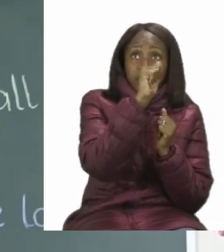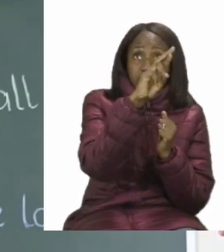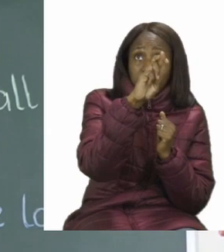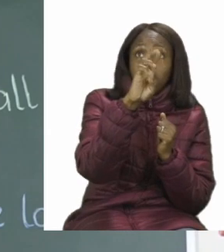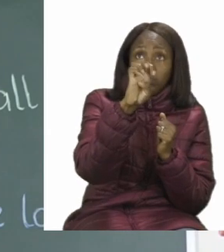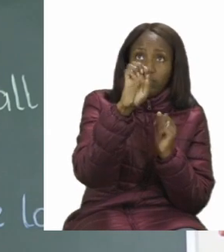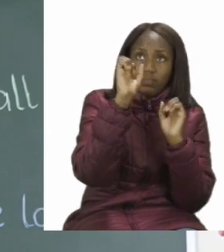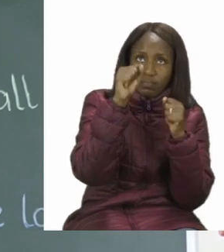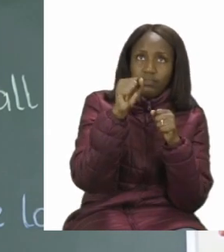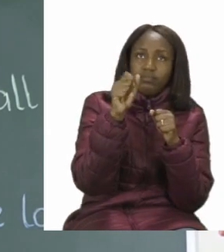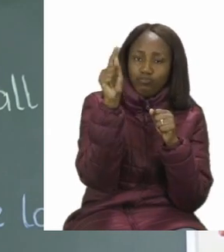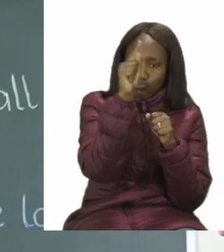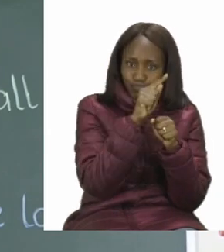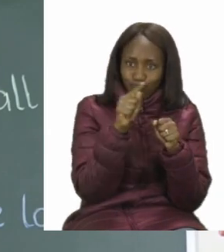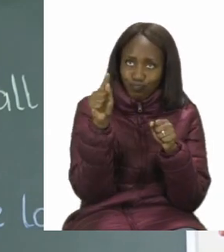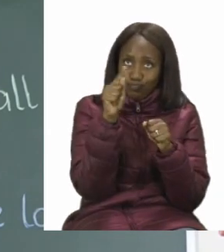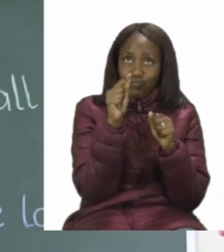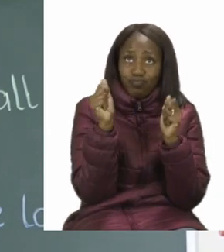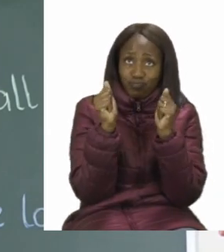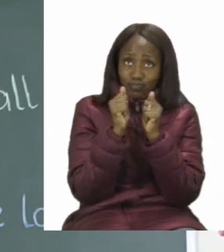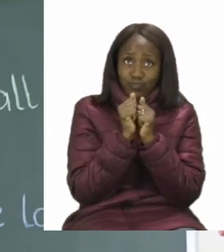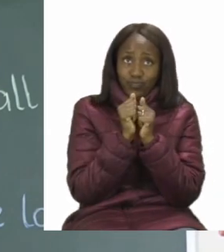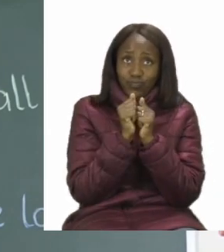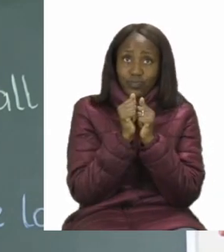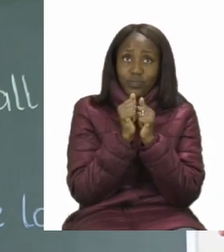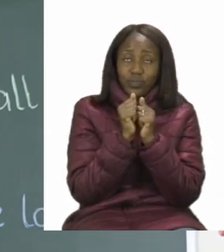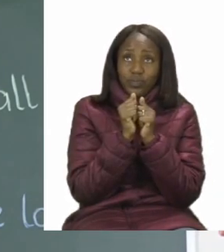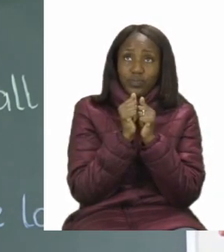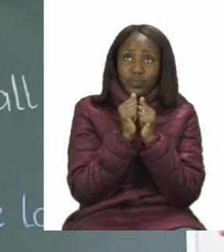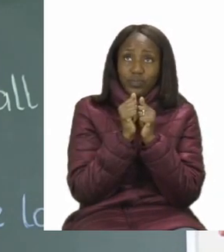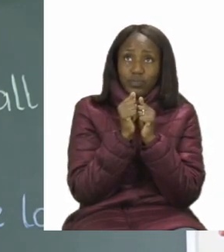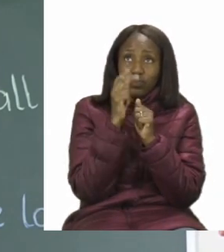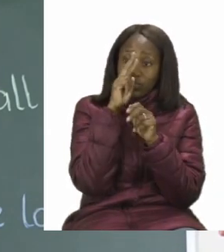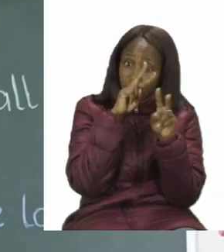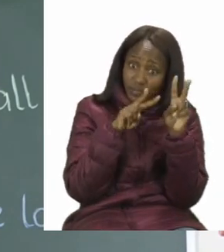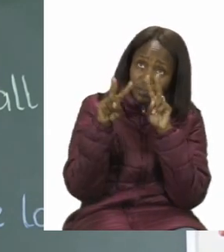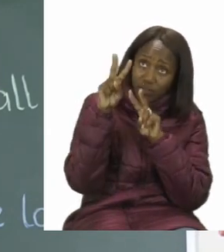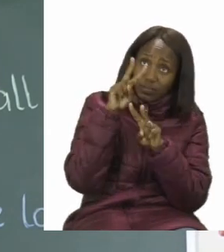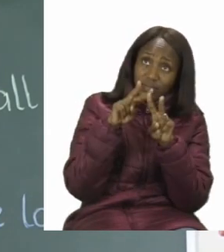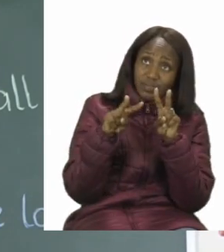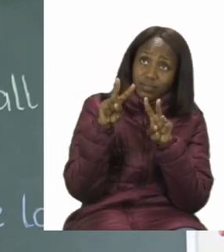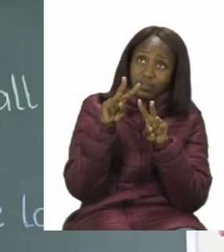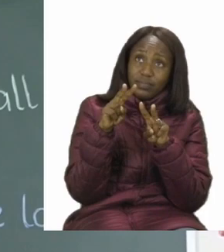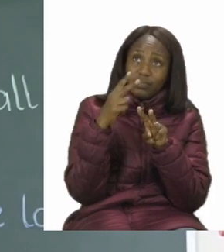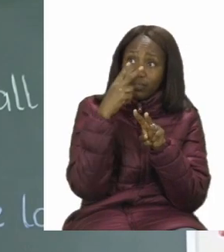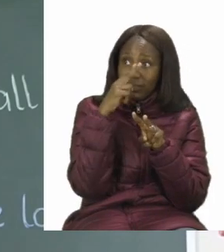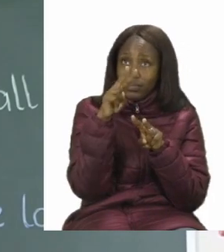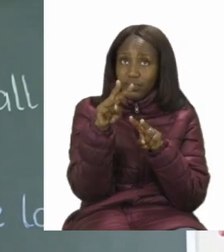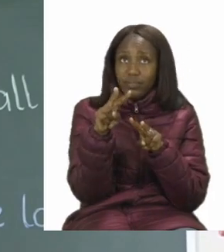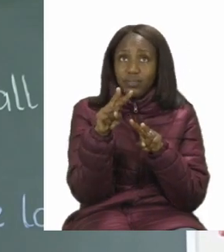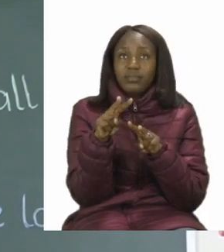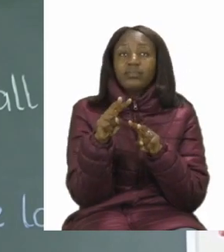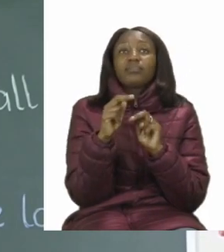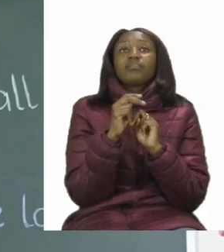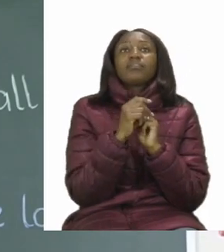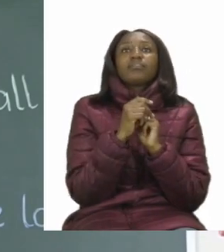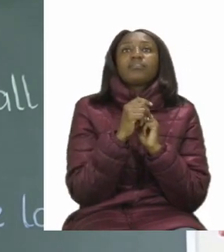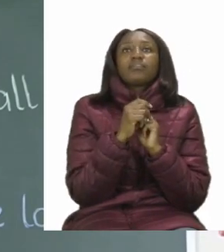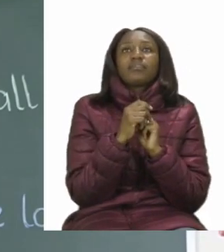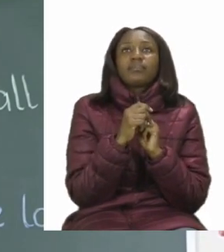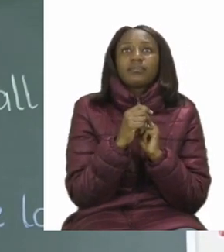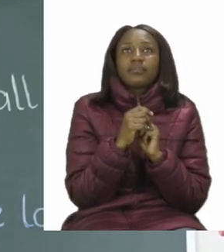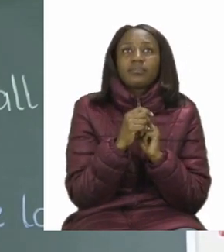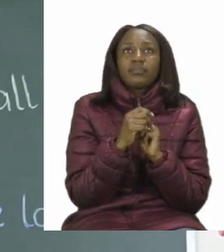we're going to be using for the present tense, which means they're actually doing it right now. And what are they doing? They are